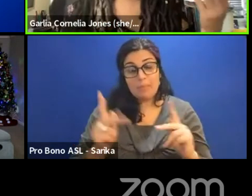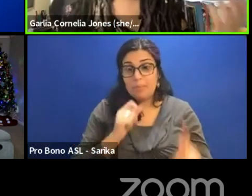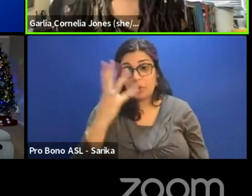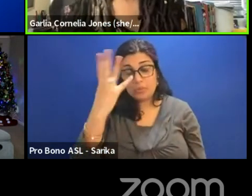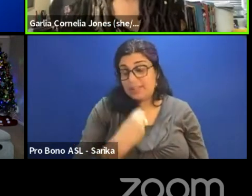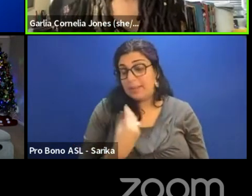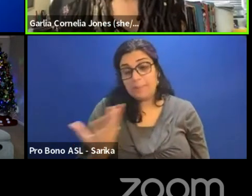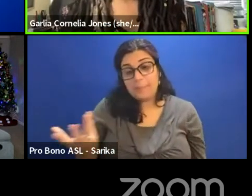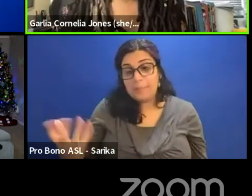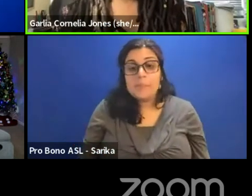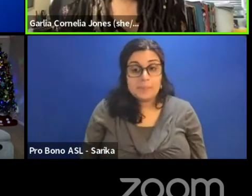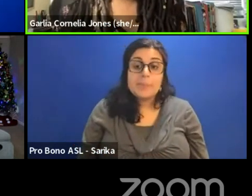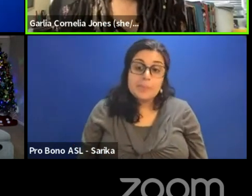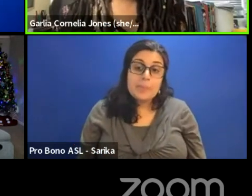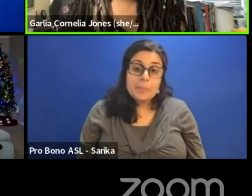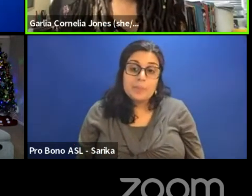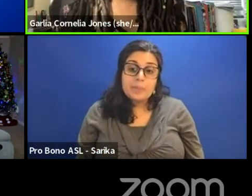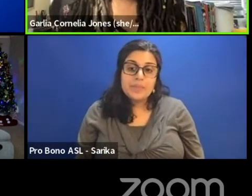sleep.